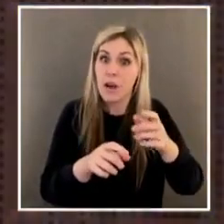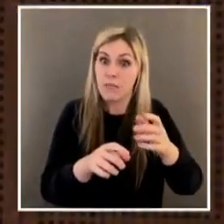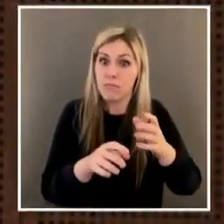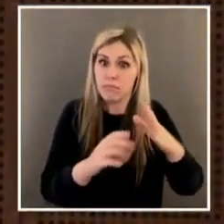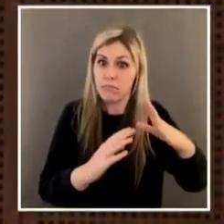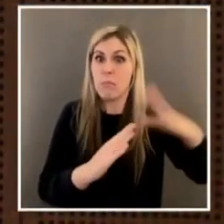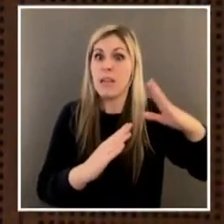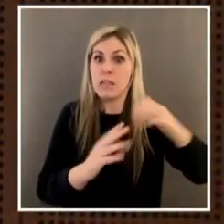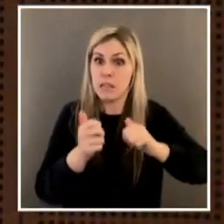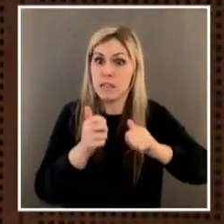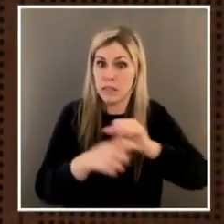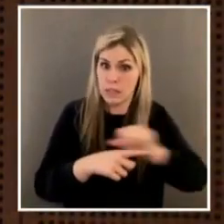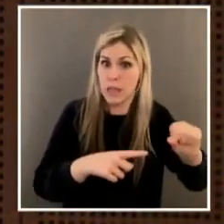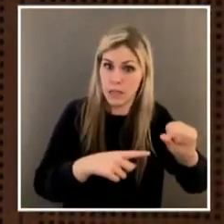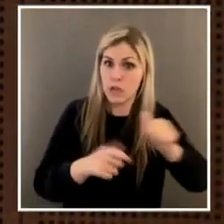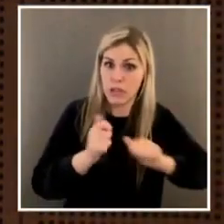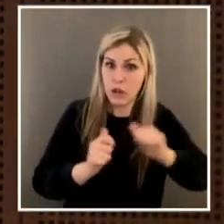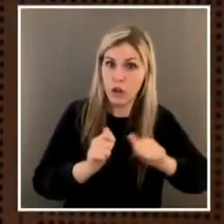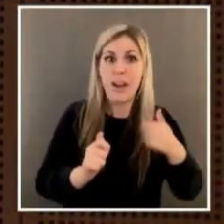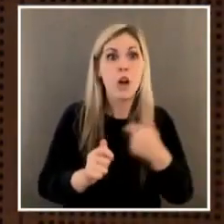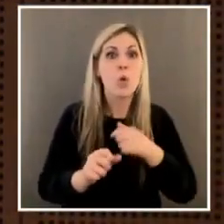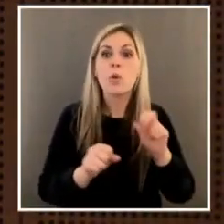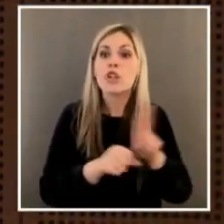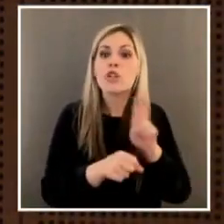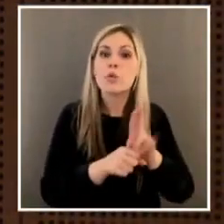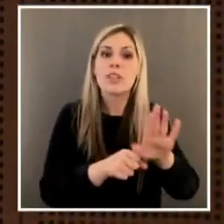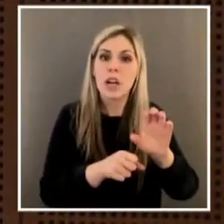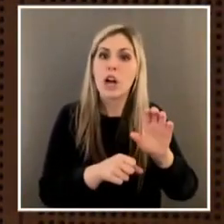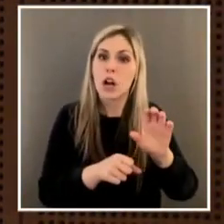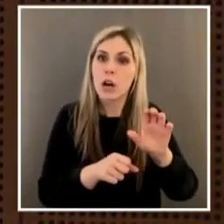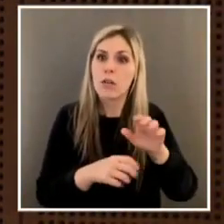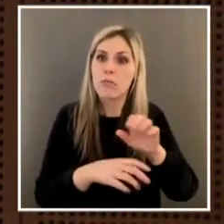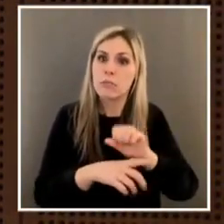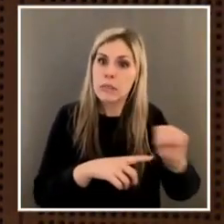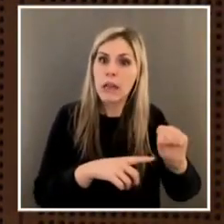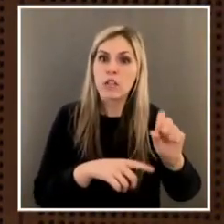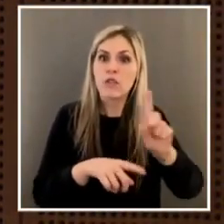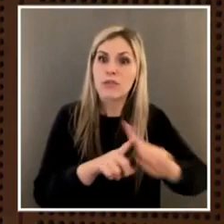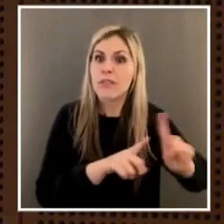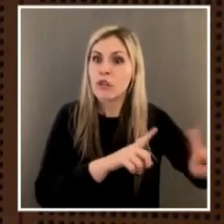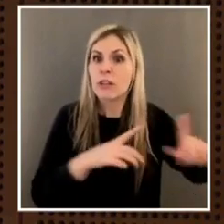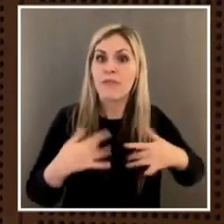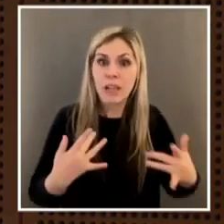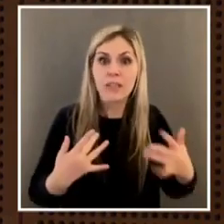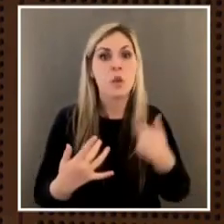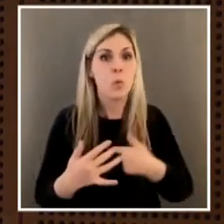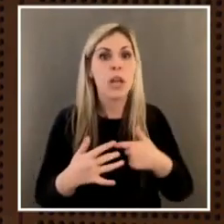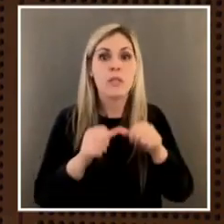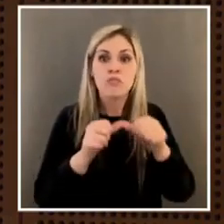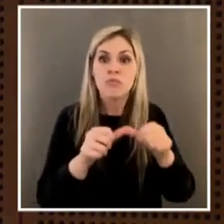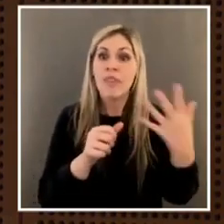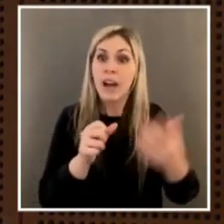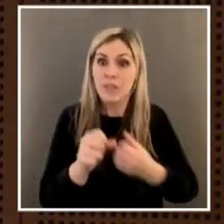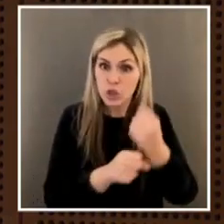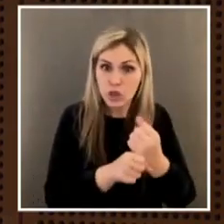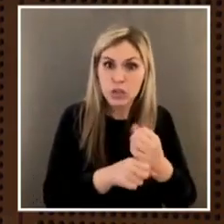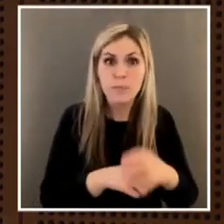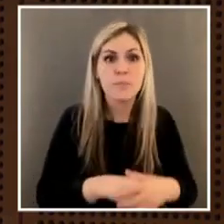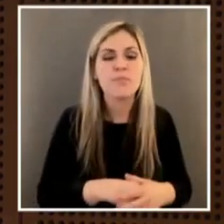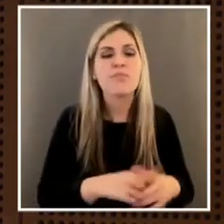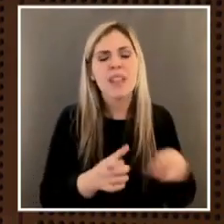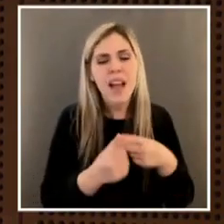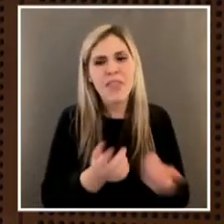season, and we could use their spaces for other events. We were there for 5 years, and then we would